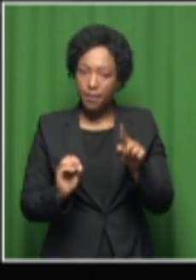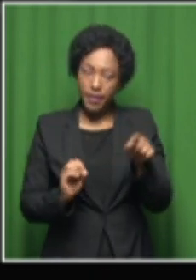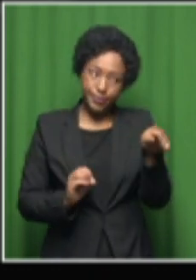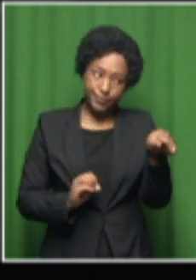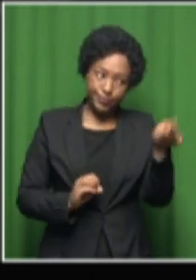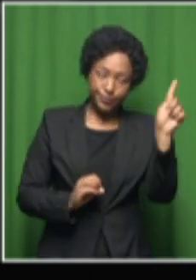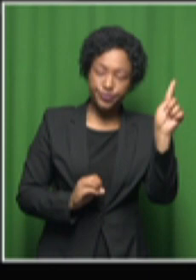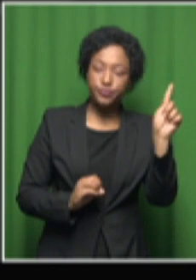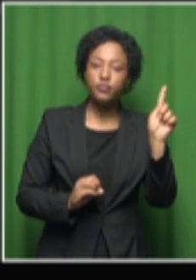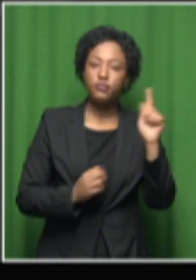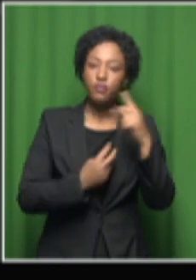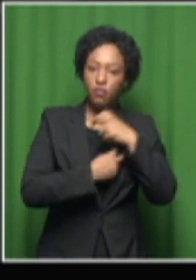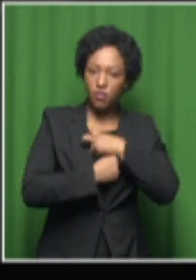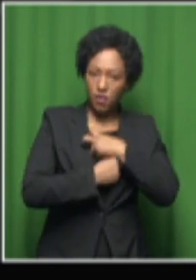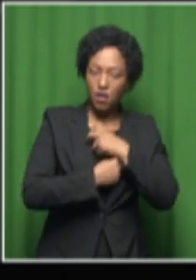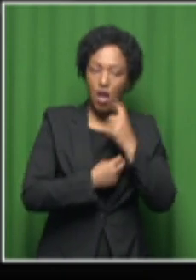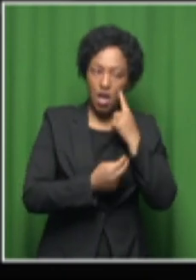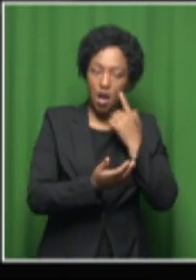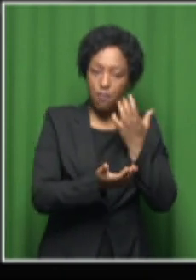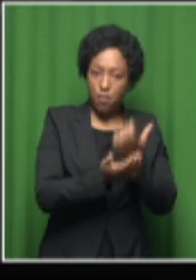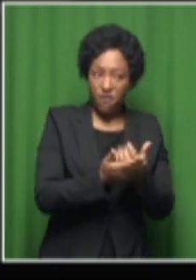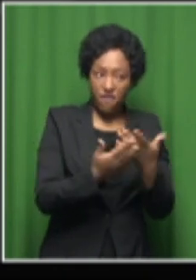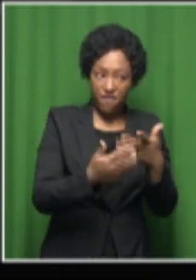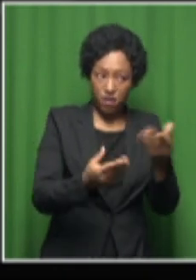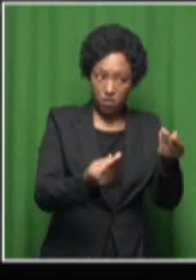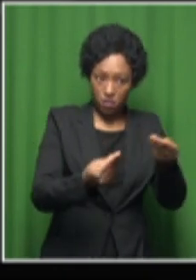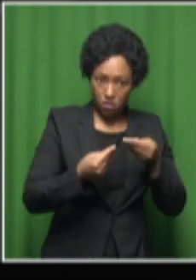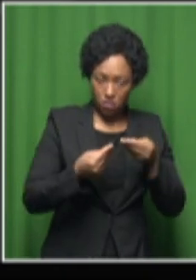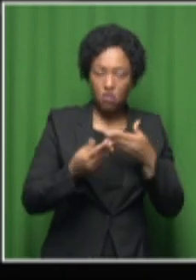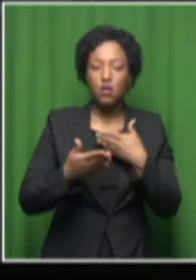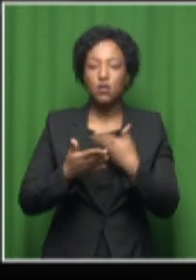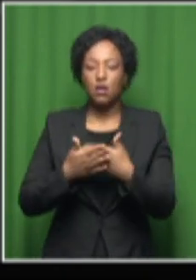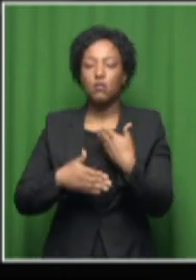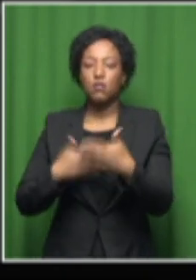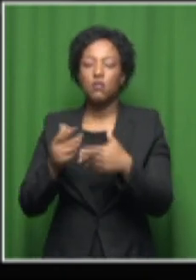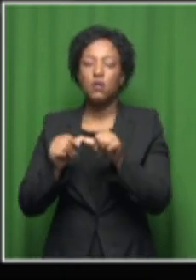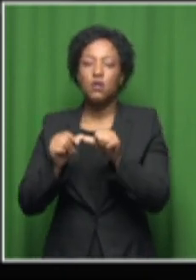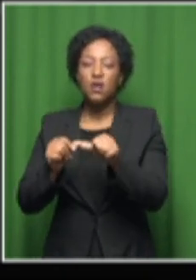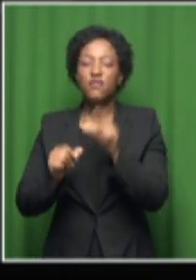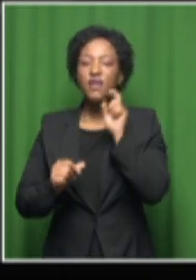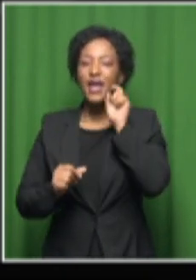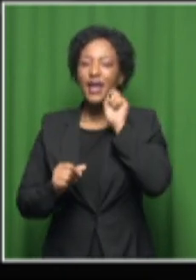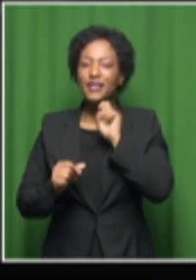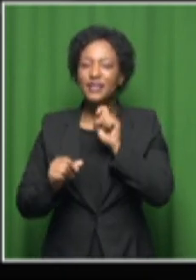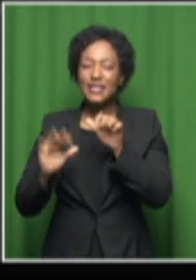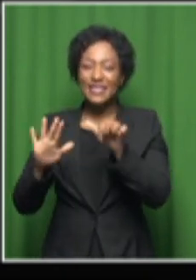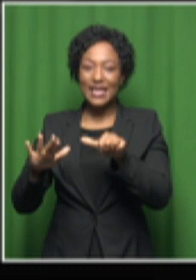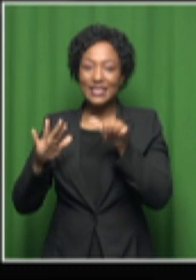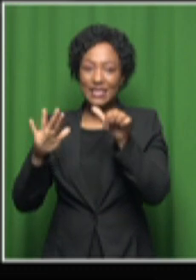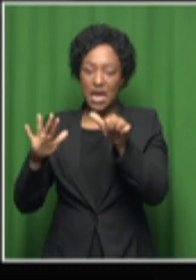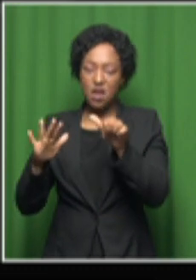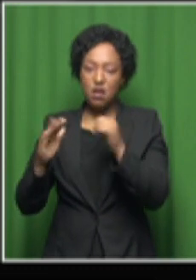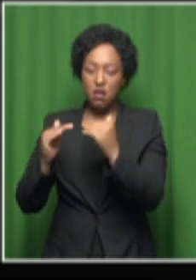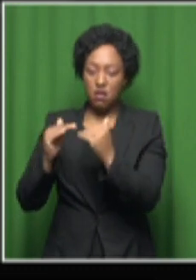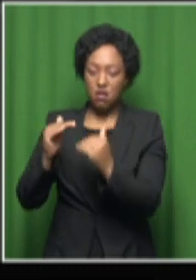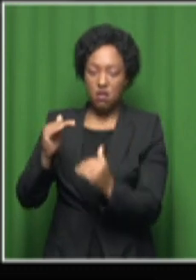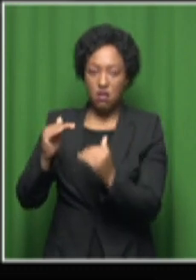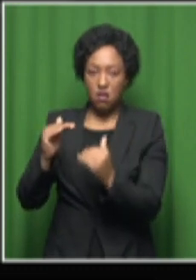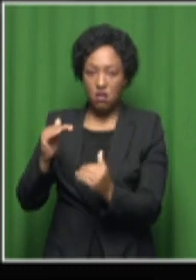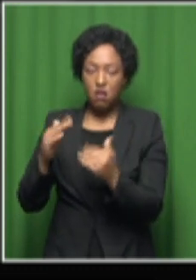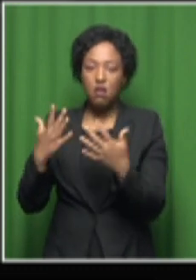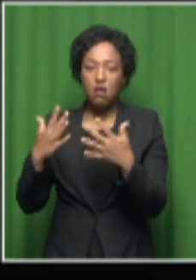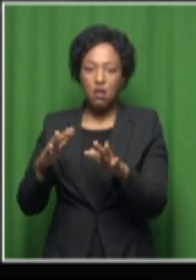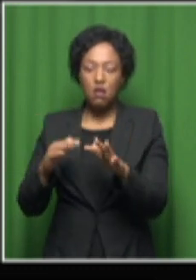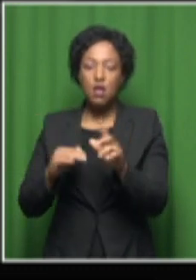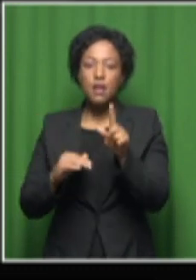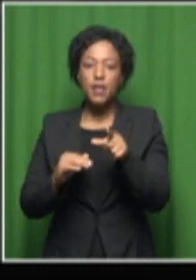proof is provided. If the pregnant learner is under the age of 16, this would require a mandatory reporting